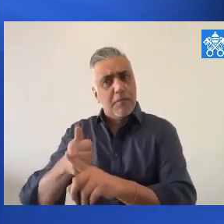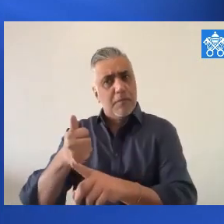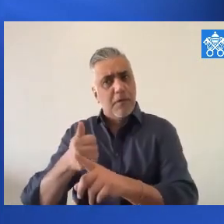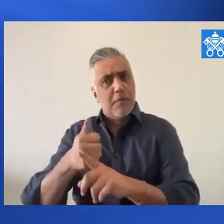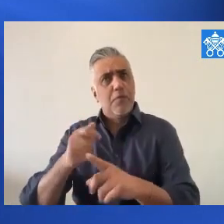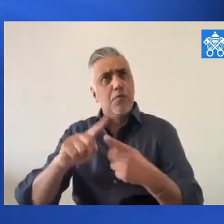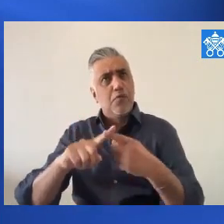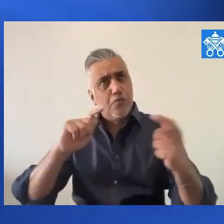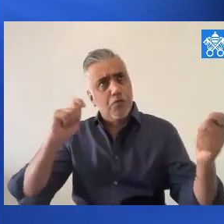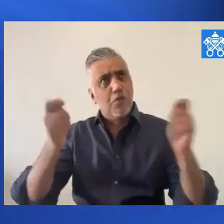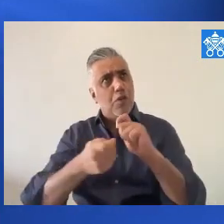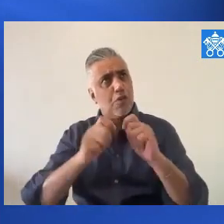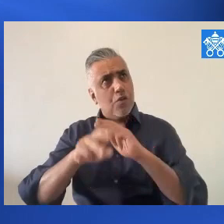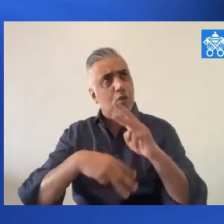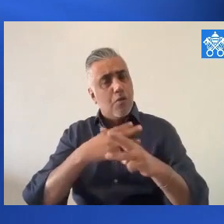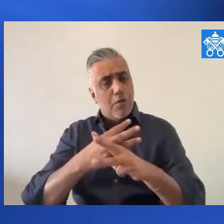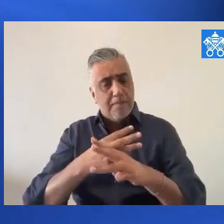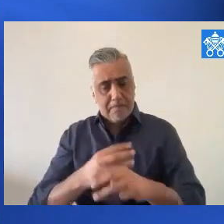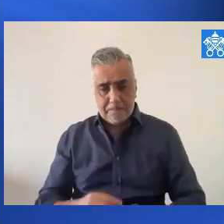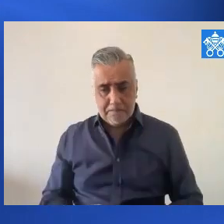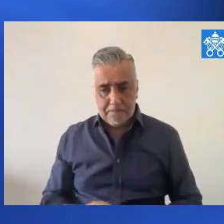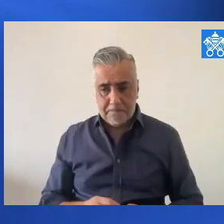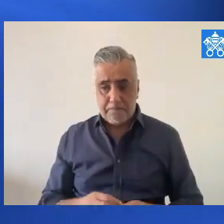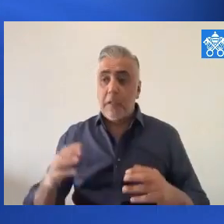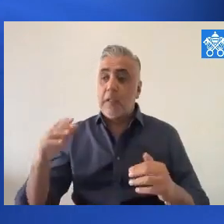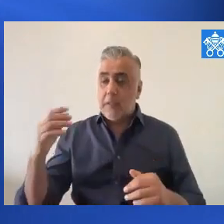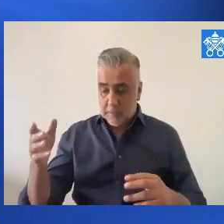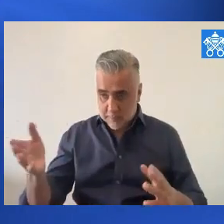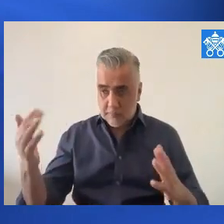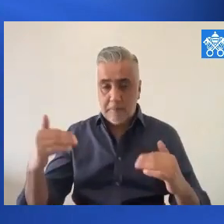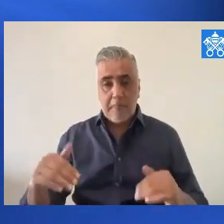makers to commit themselves to making a difference in the world.